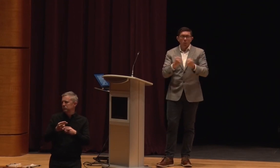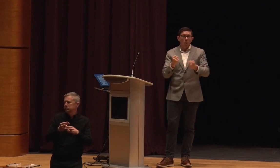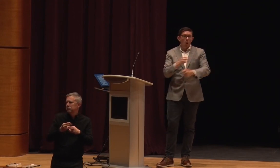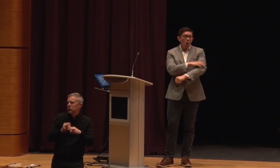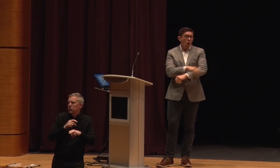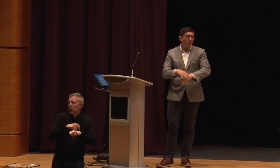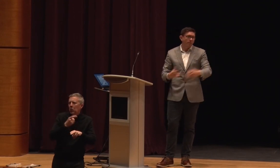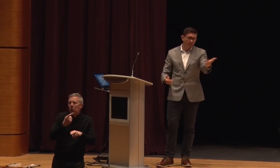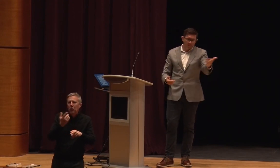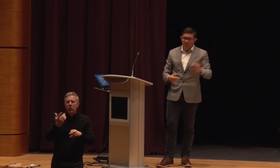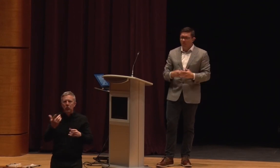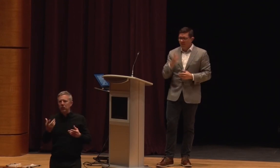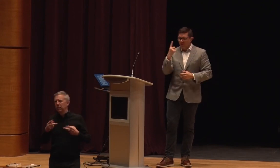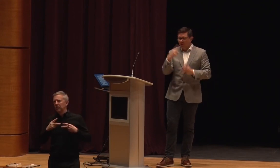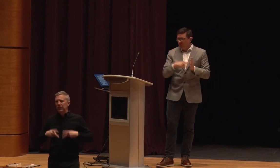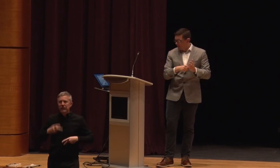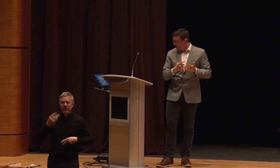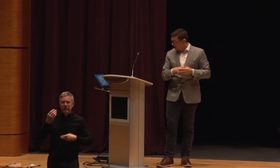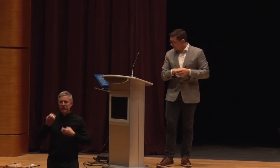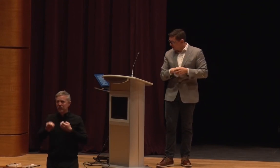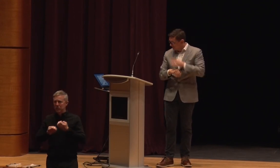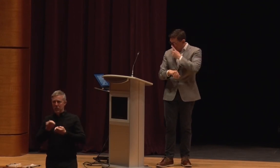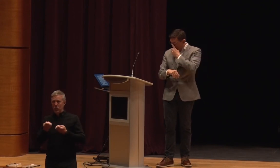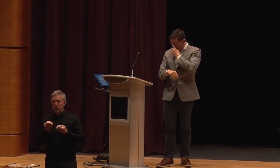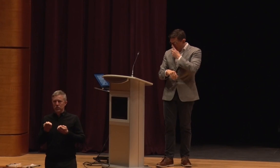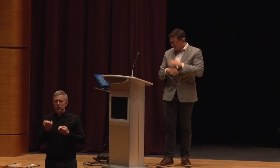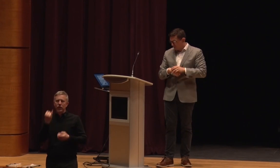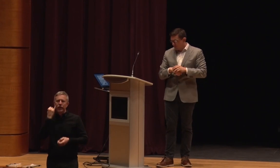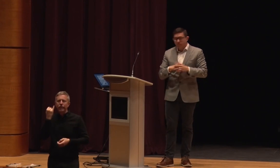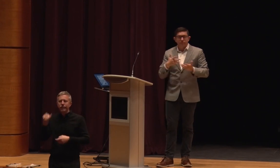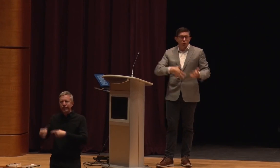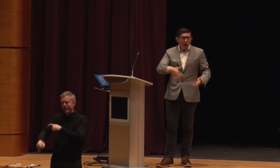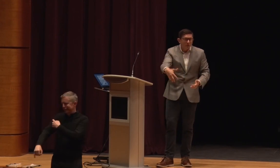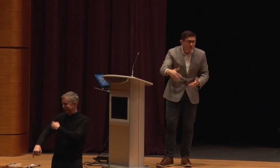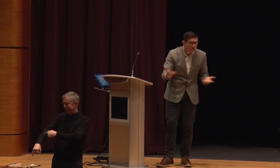physical, emotional, you know, if you break an arm, that's one example.